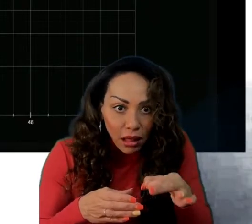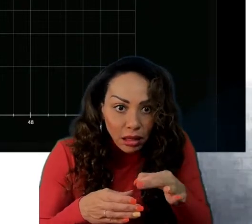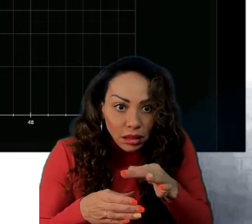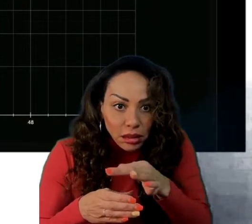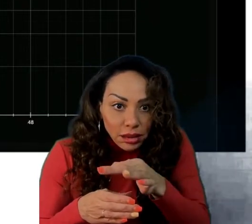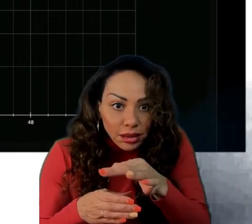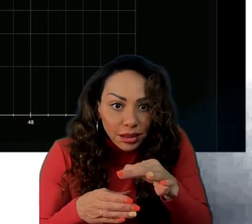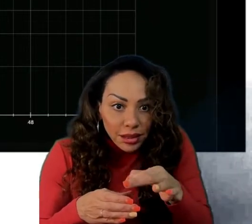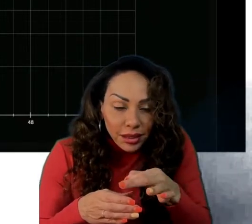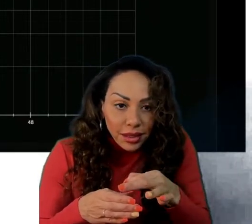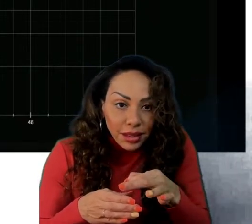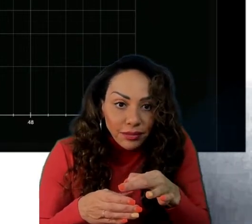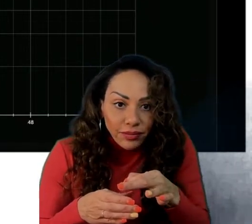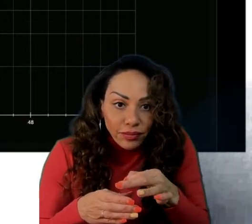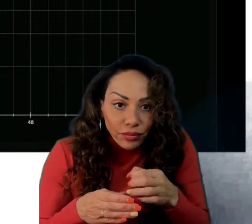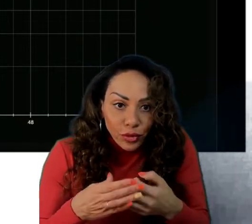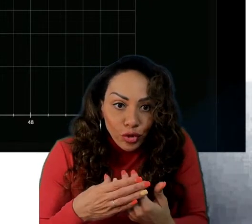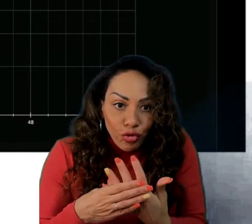for the exhibition.